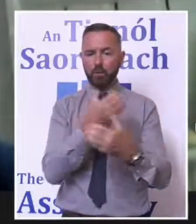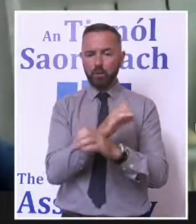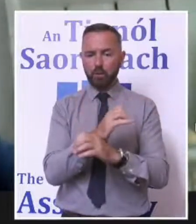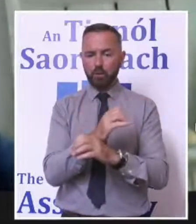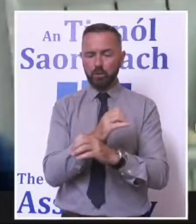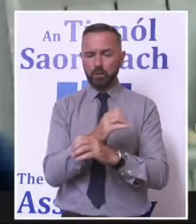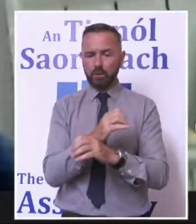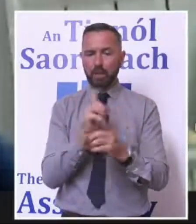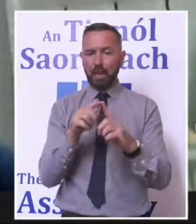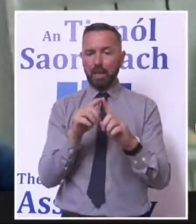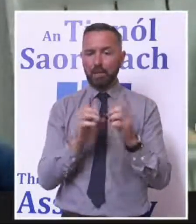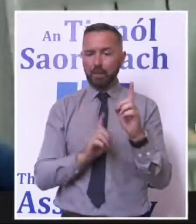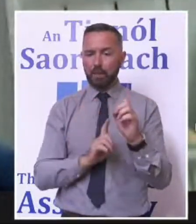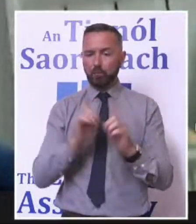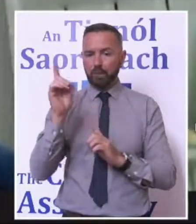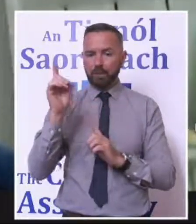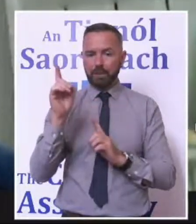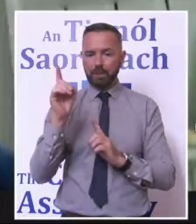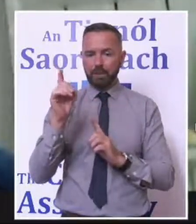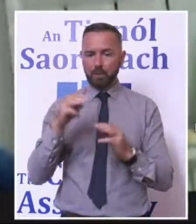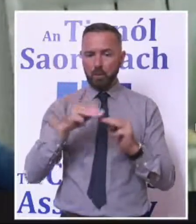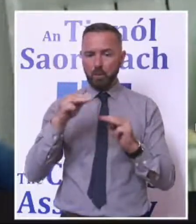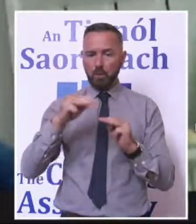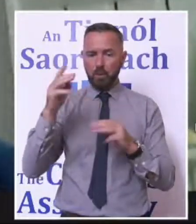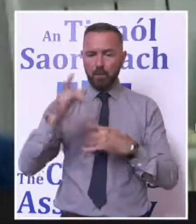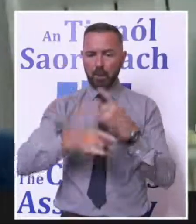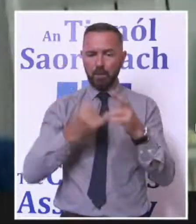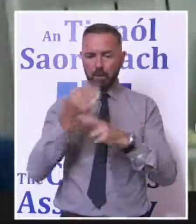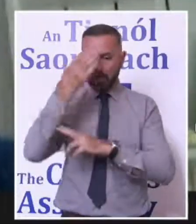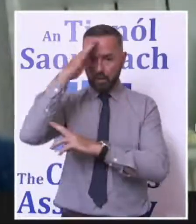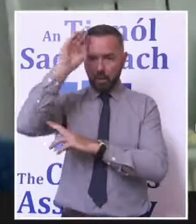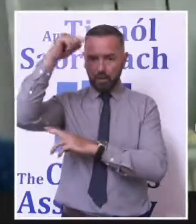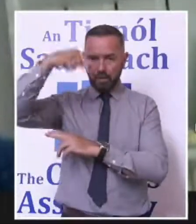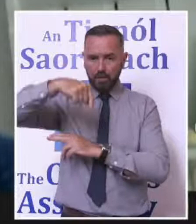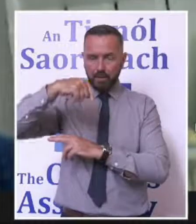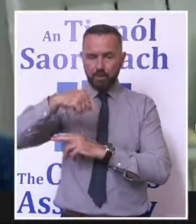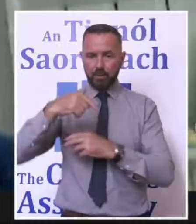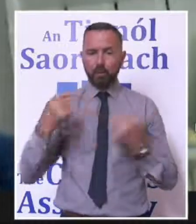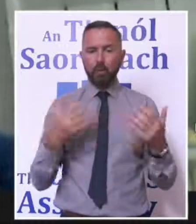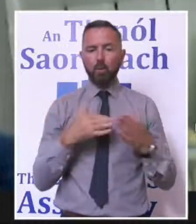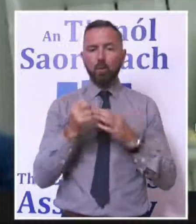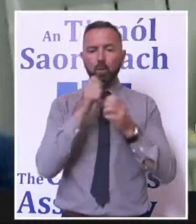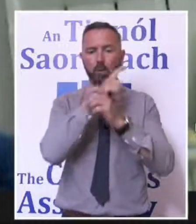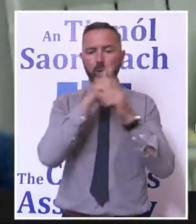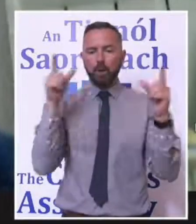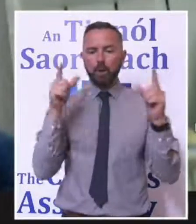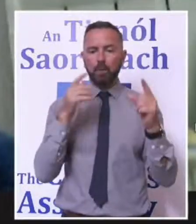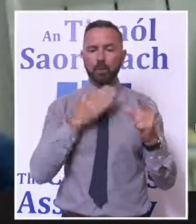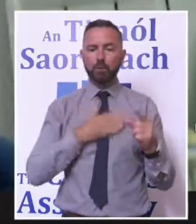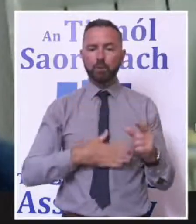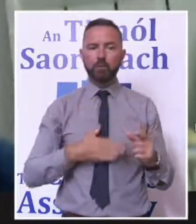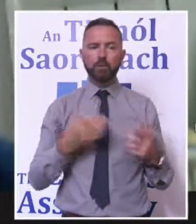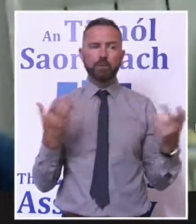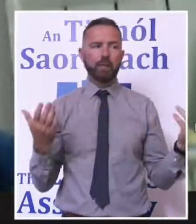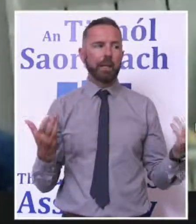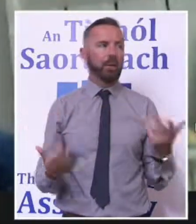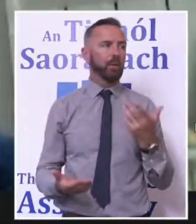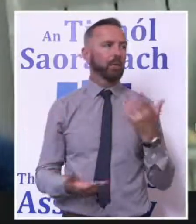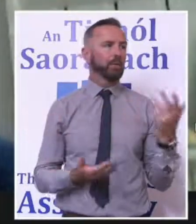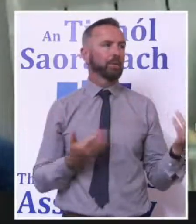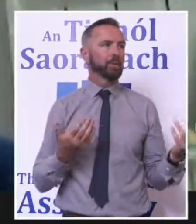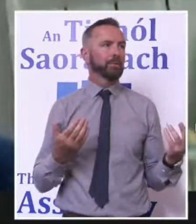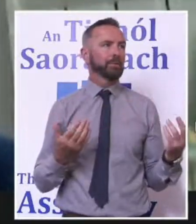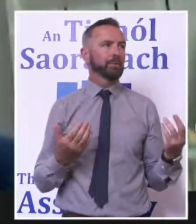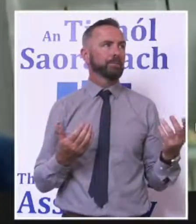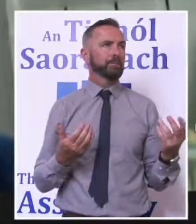say increasingly is my view here in Ireland, are waking up to, is just how